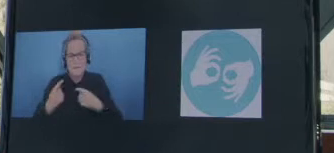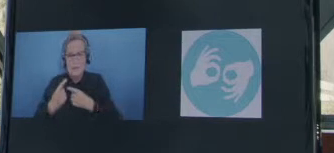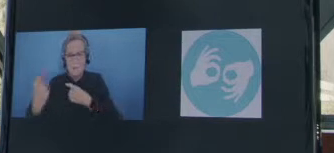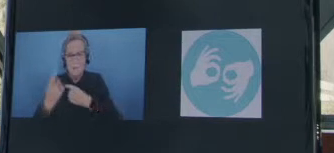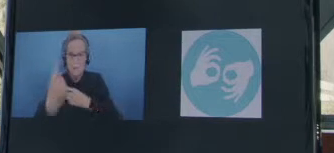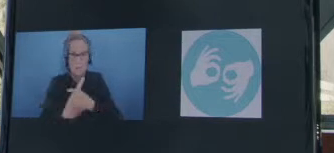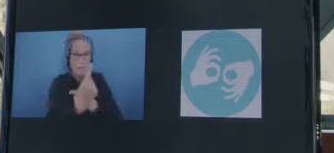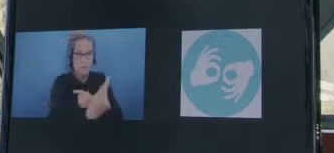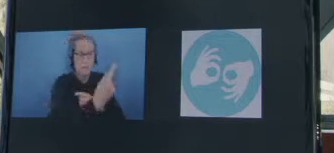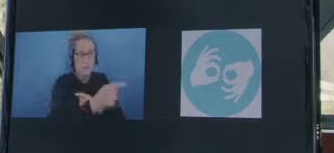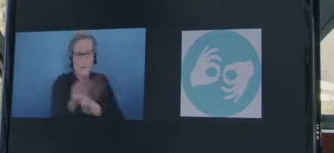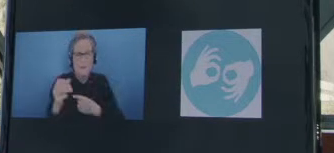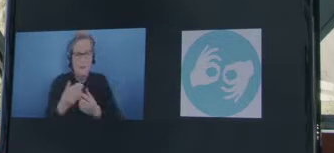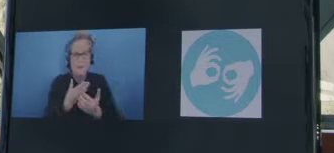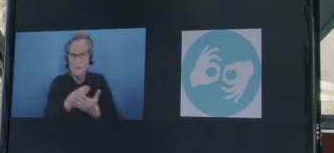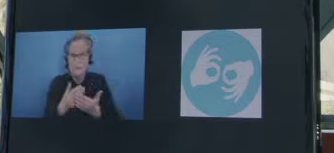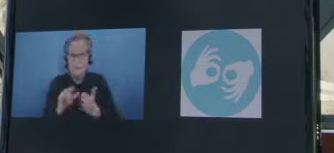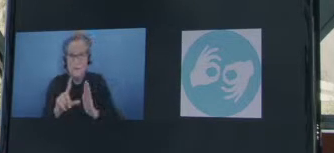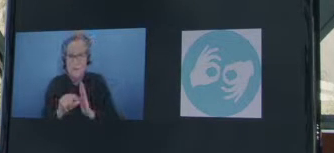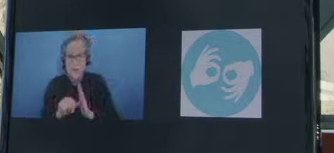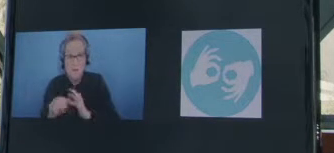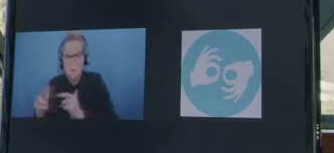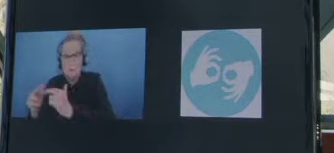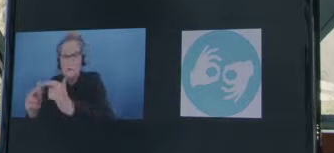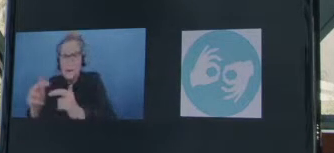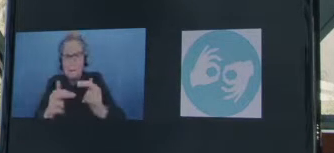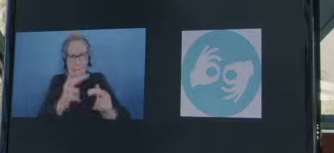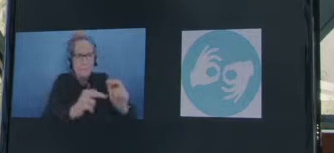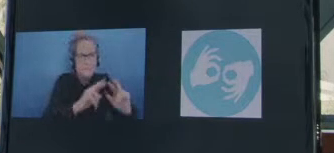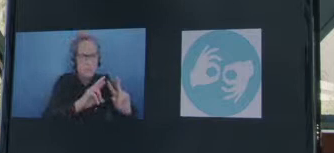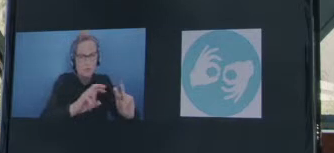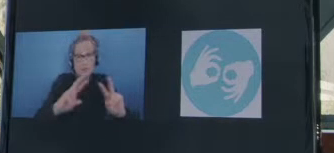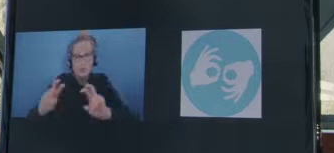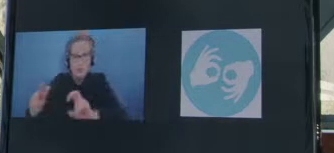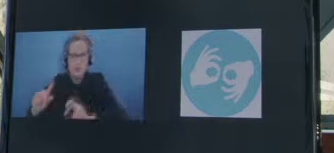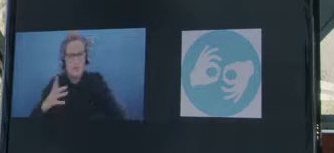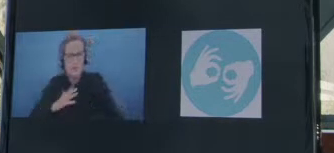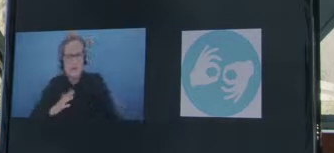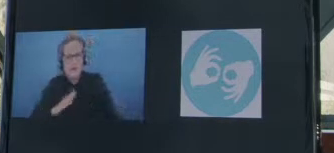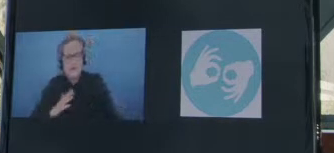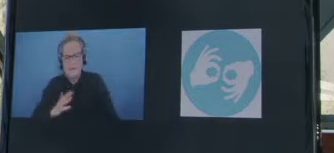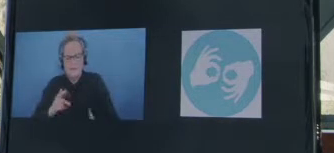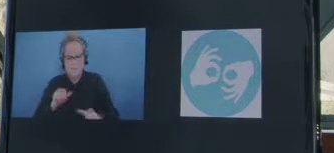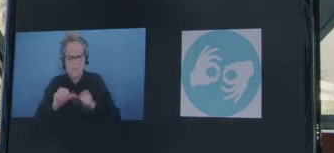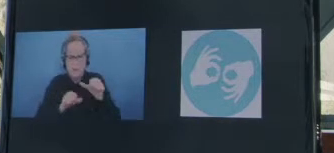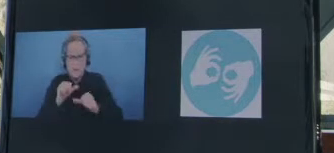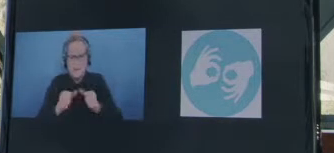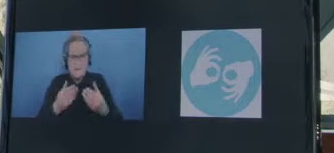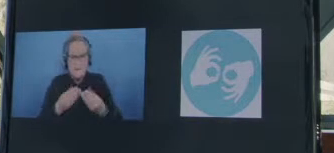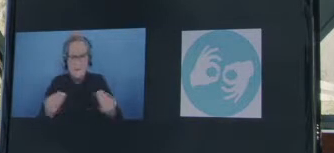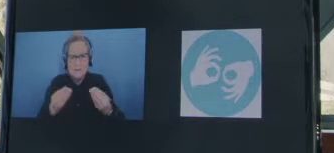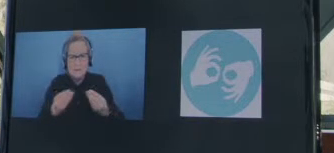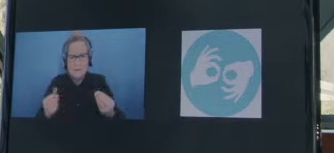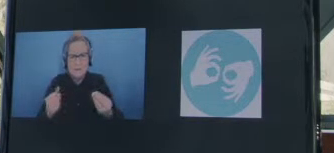resources and time to develop the type of research that is needed to sort of process these materials to